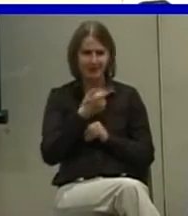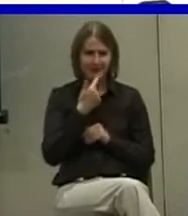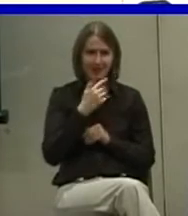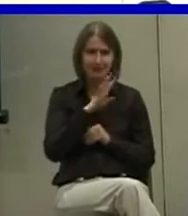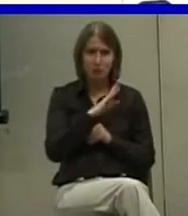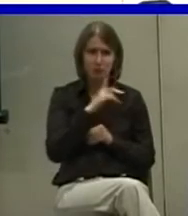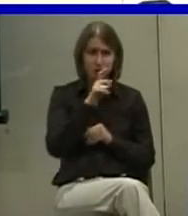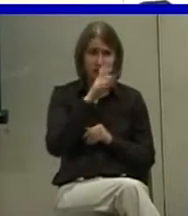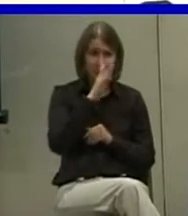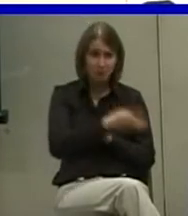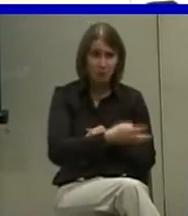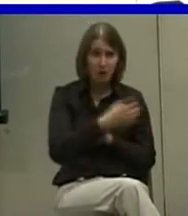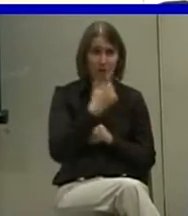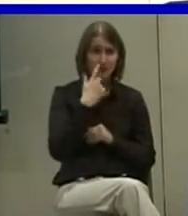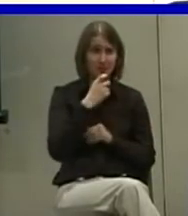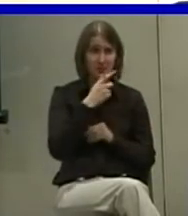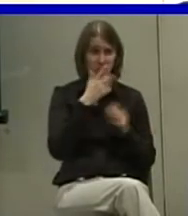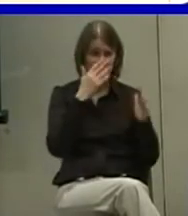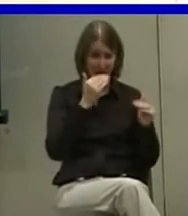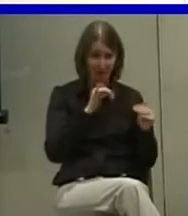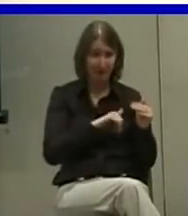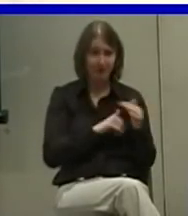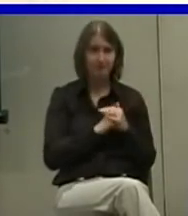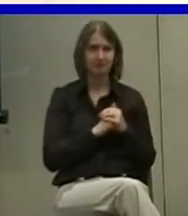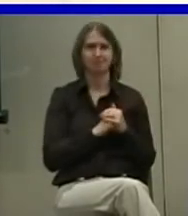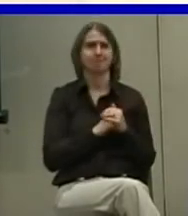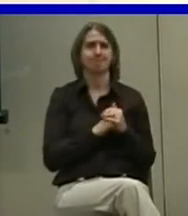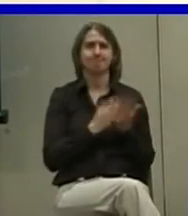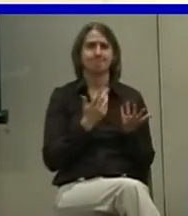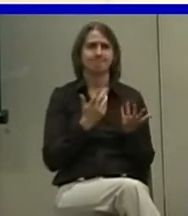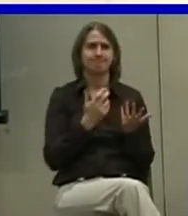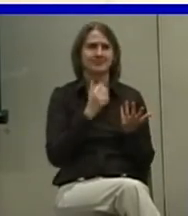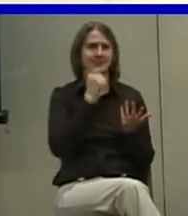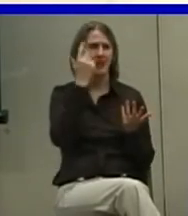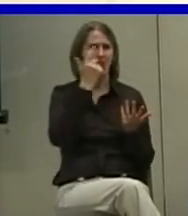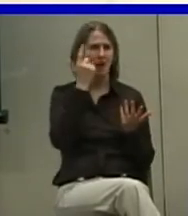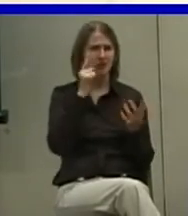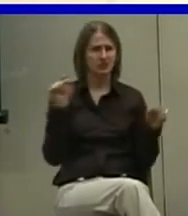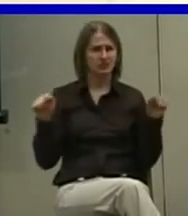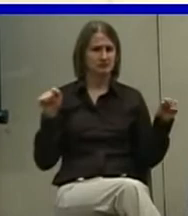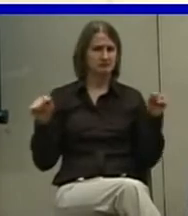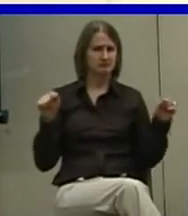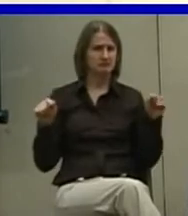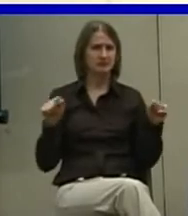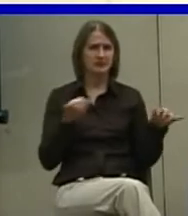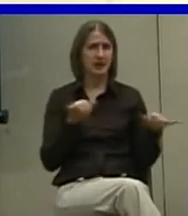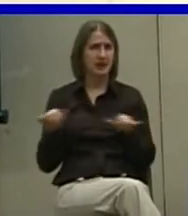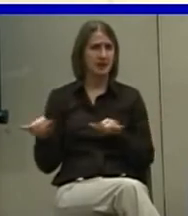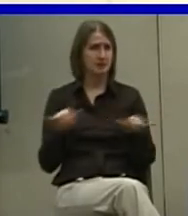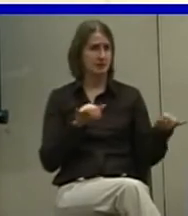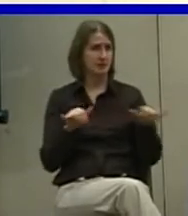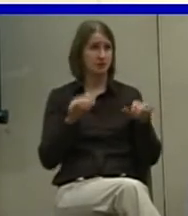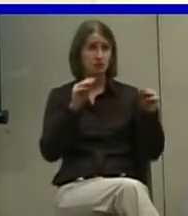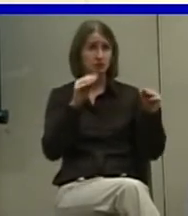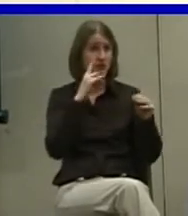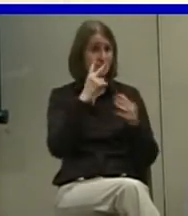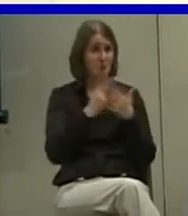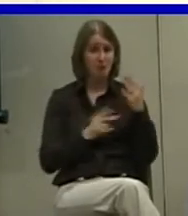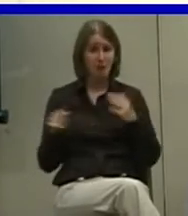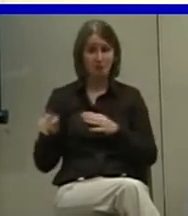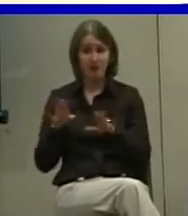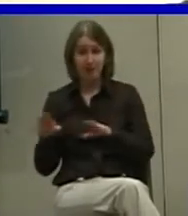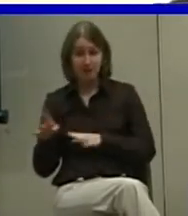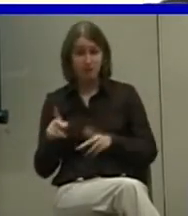you ignore them because they're only doing what you expect? It's not logical. It's instruction in both cases. And if it's